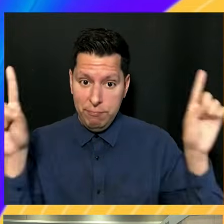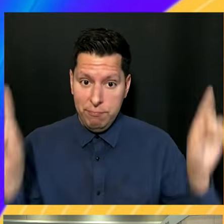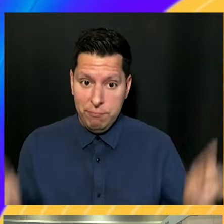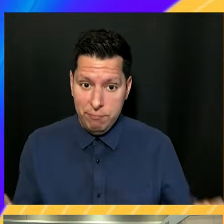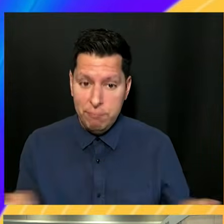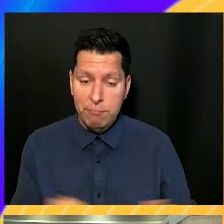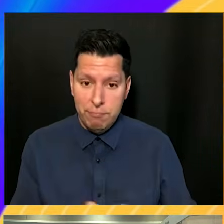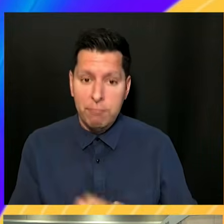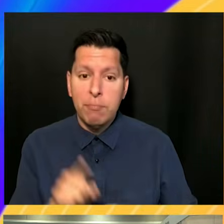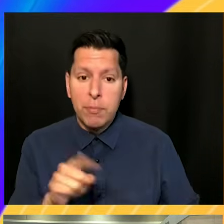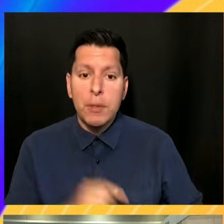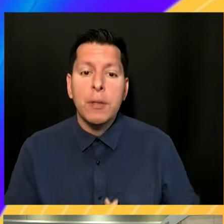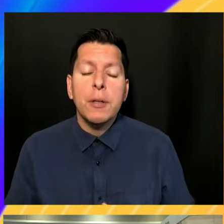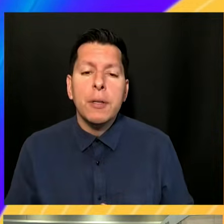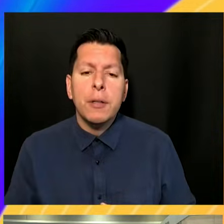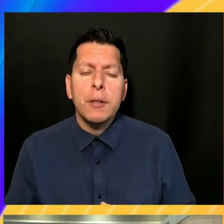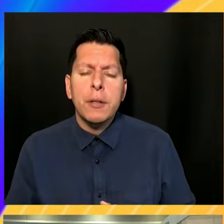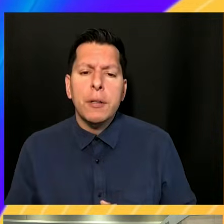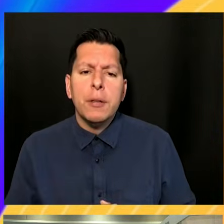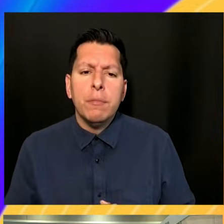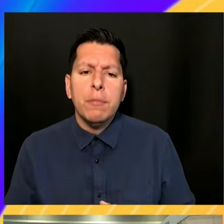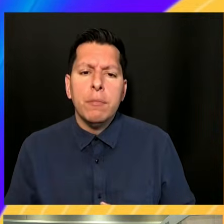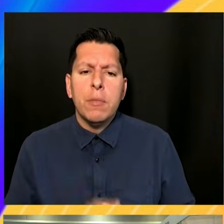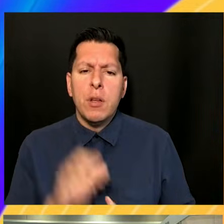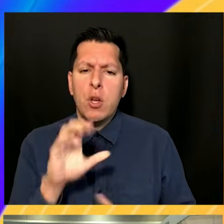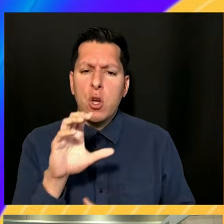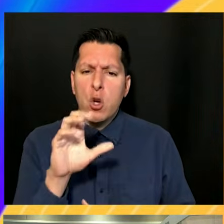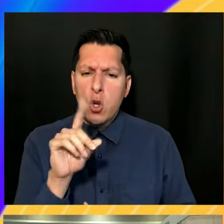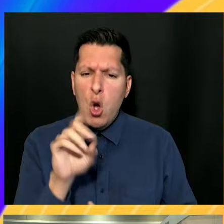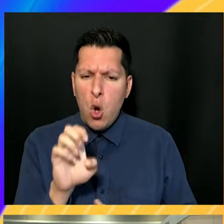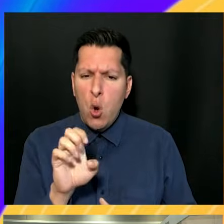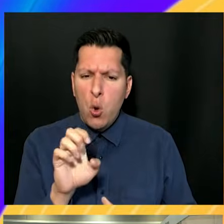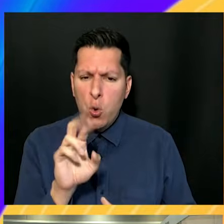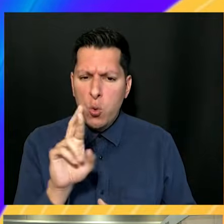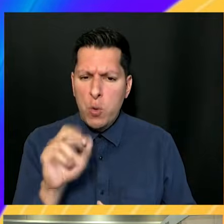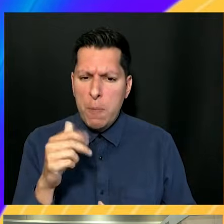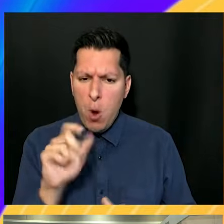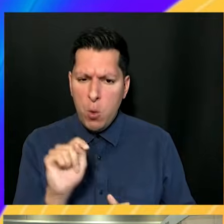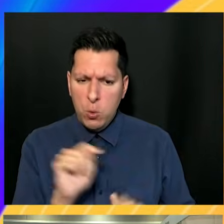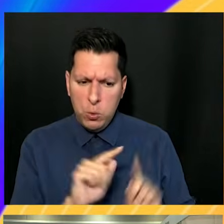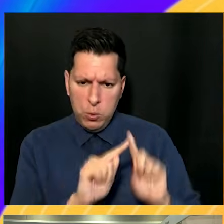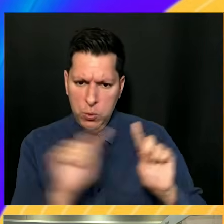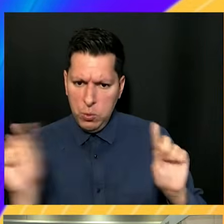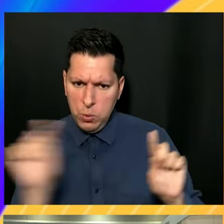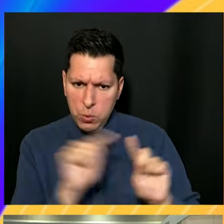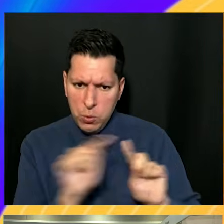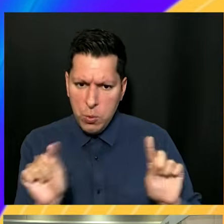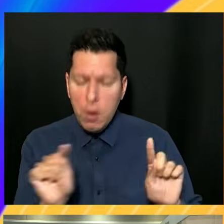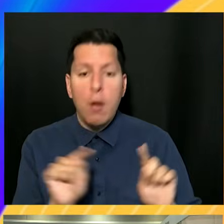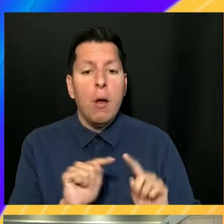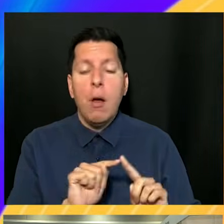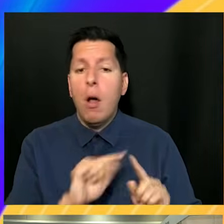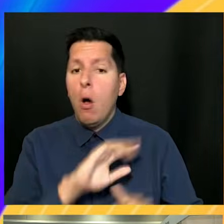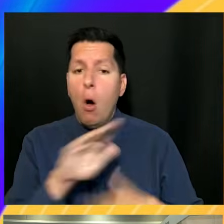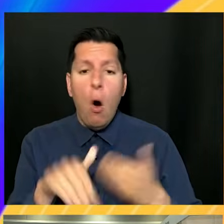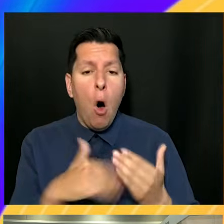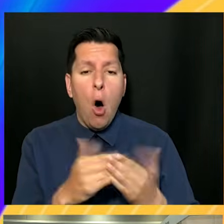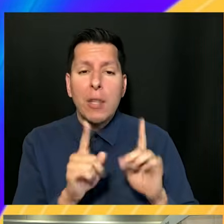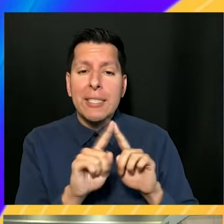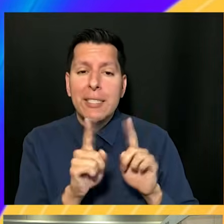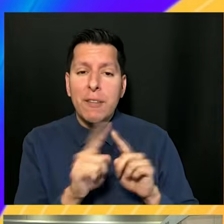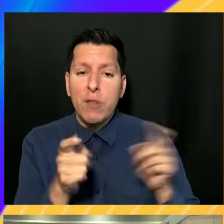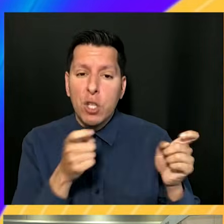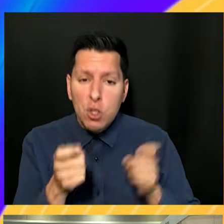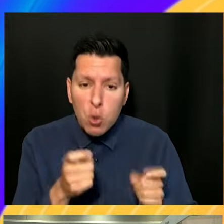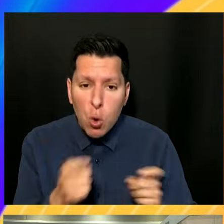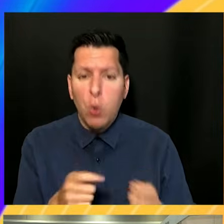basically this is the code repo. So this is code commit, and this has all these are all the controls and configs in here. So